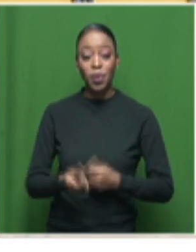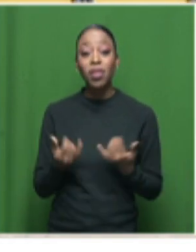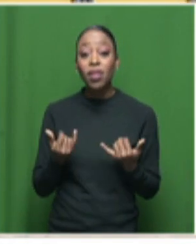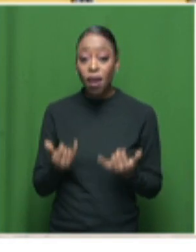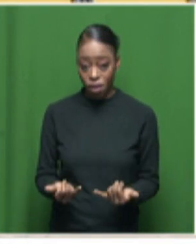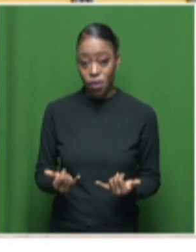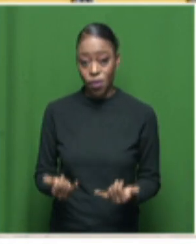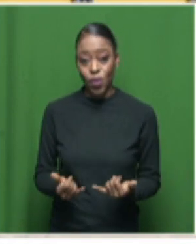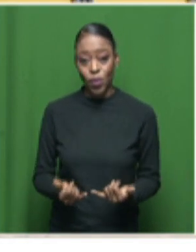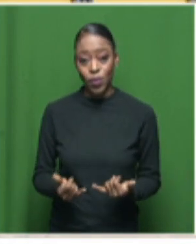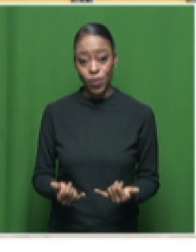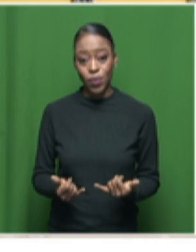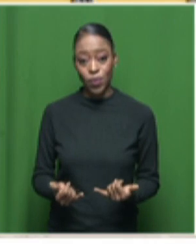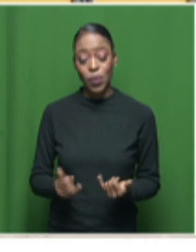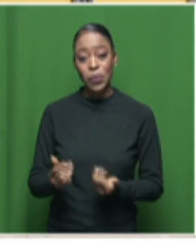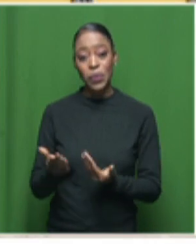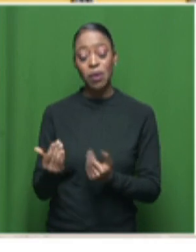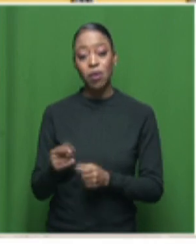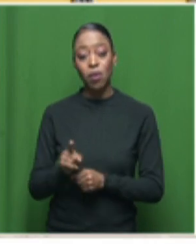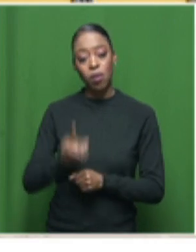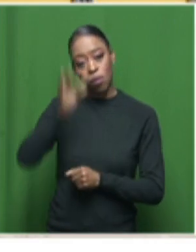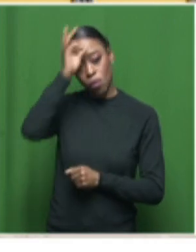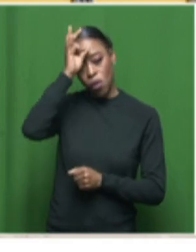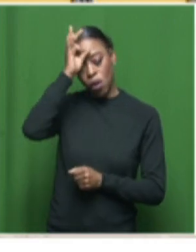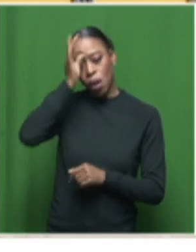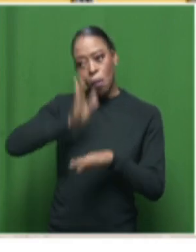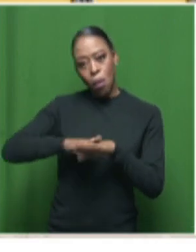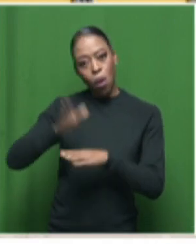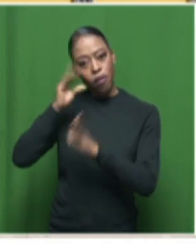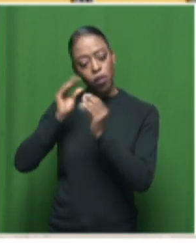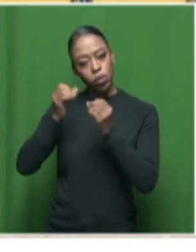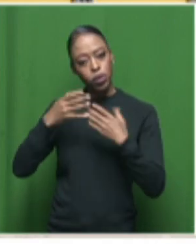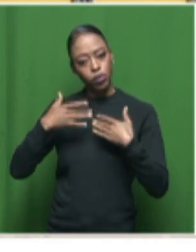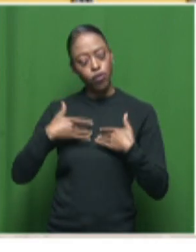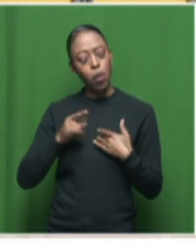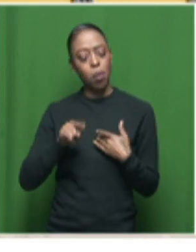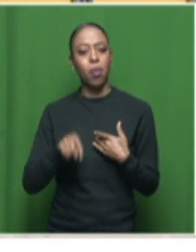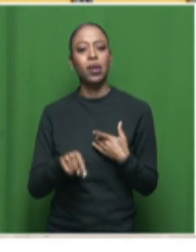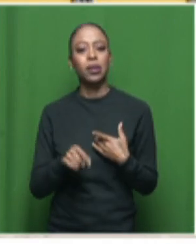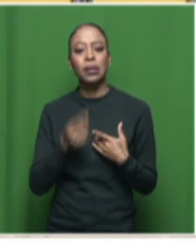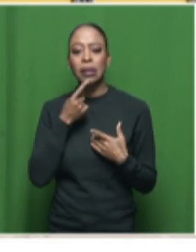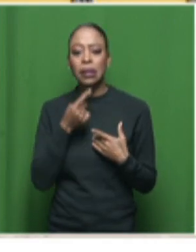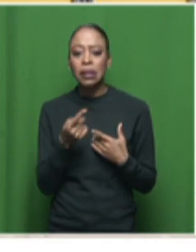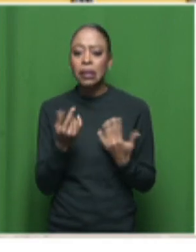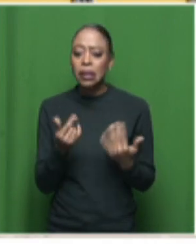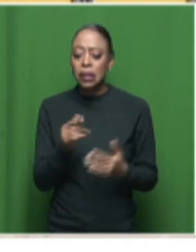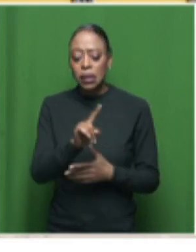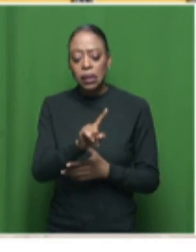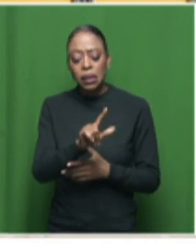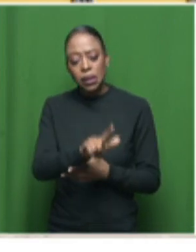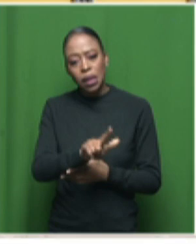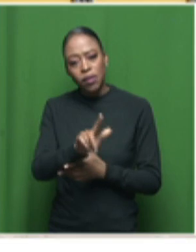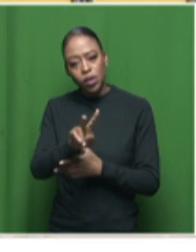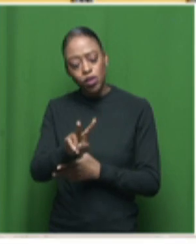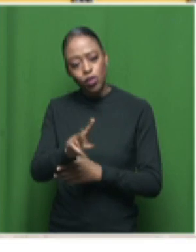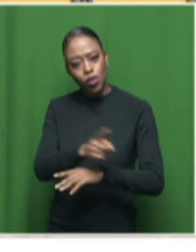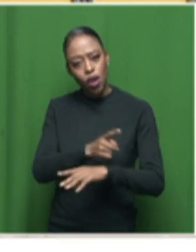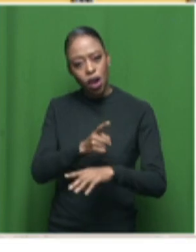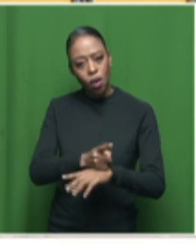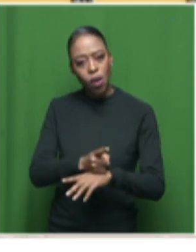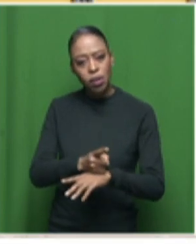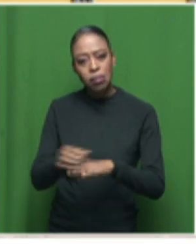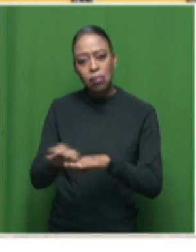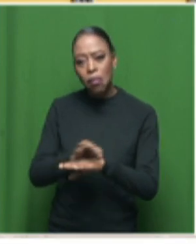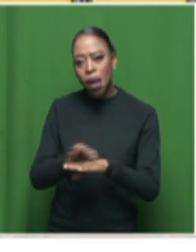now, Simpiwe, we expect police to give further details in terms of this 72-hour